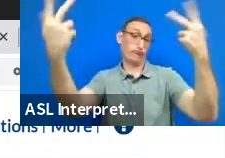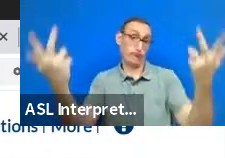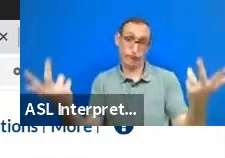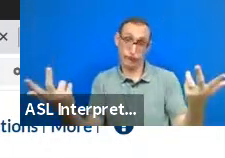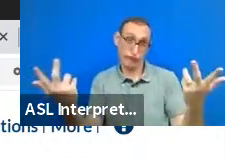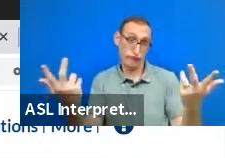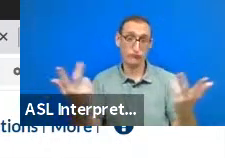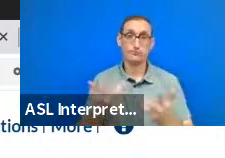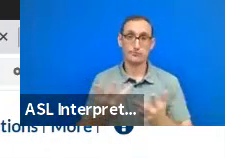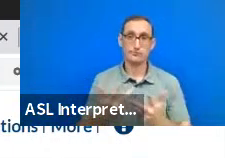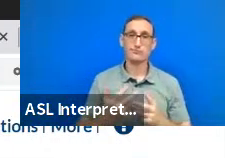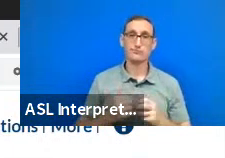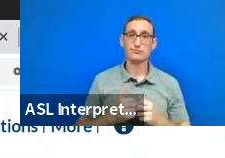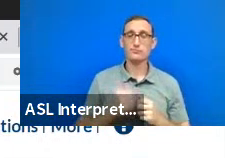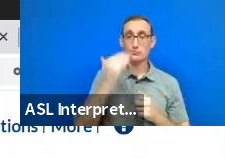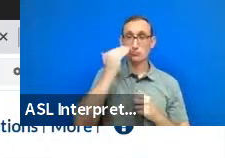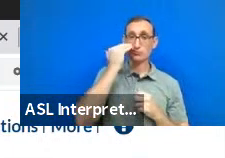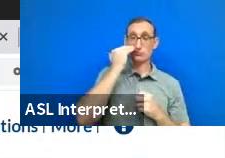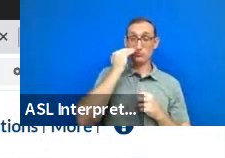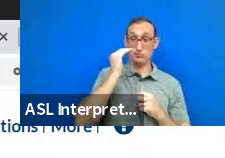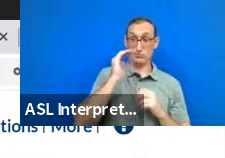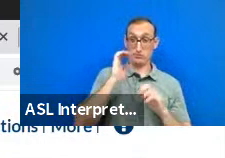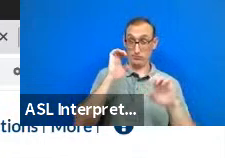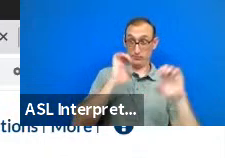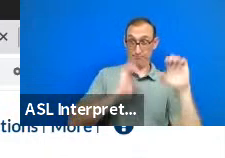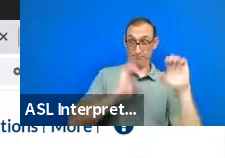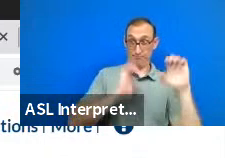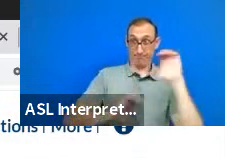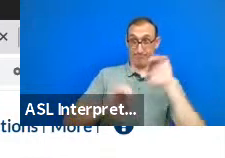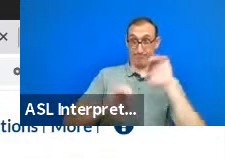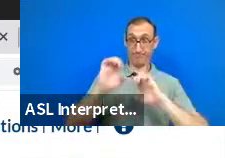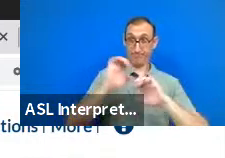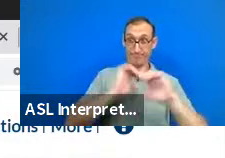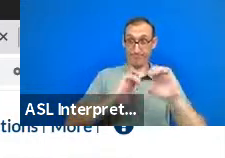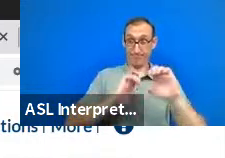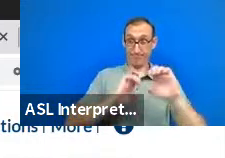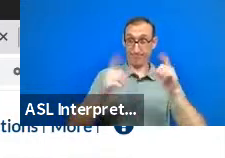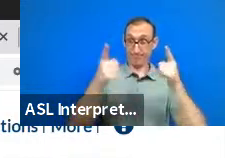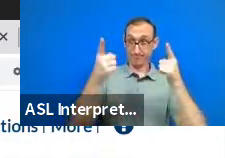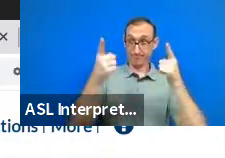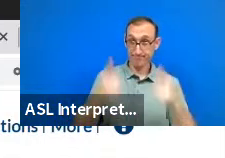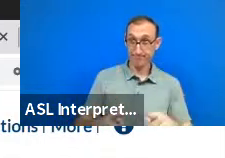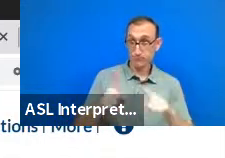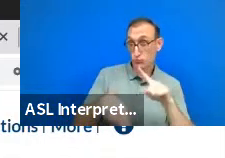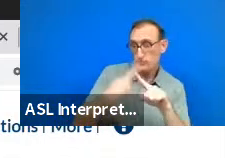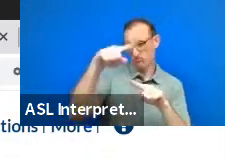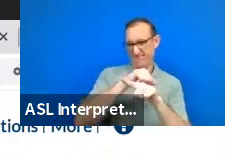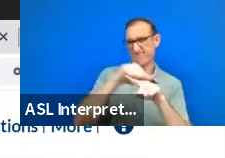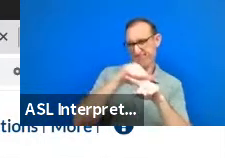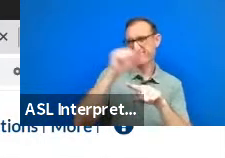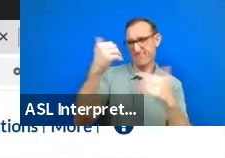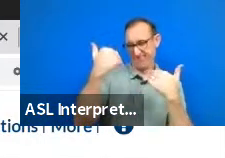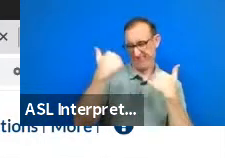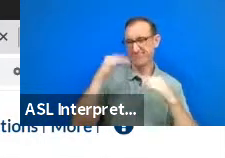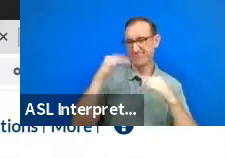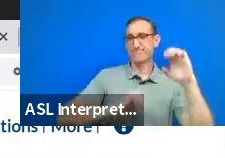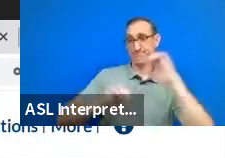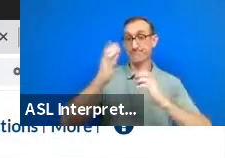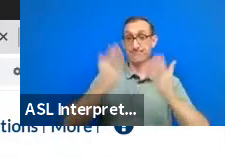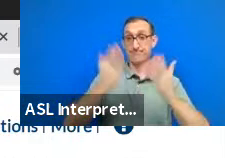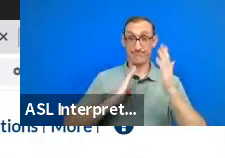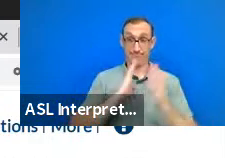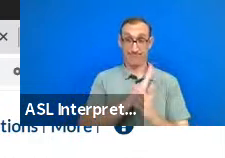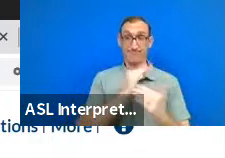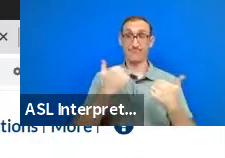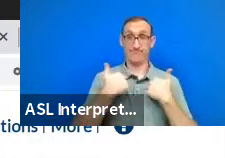the evaluations for our training sessions every time, but maybe the board could do its own assessment of the